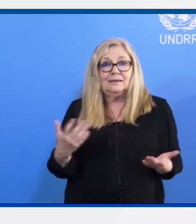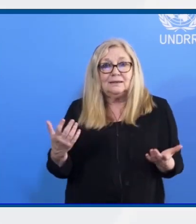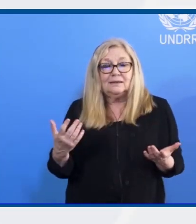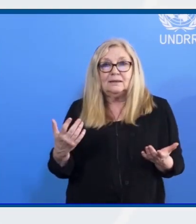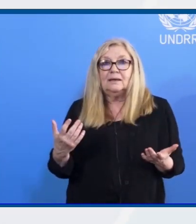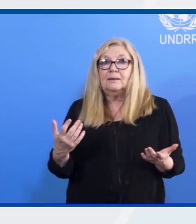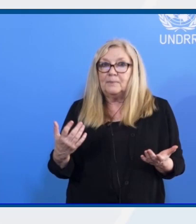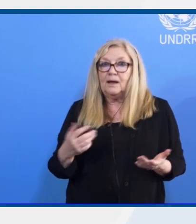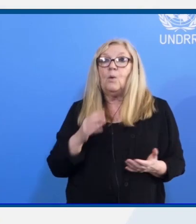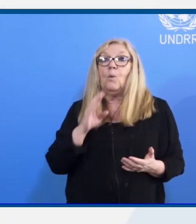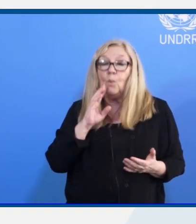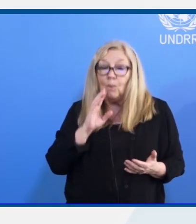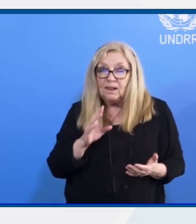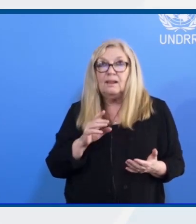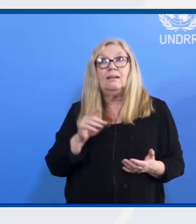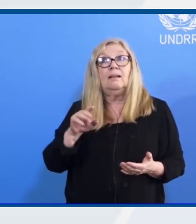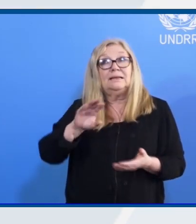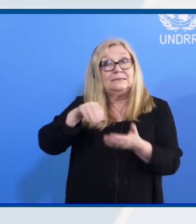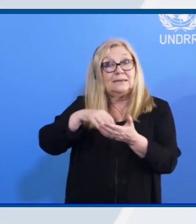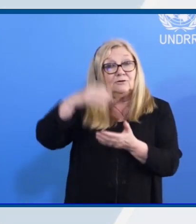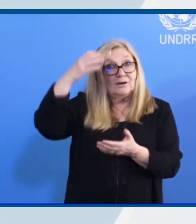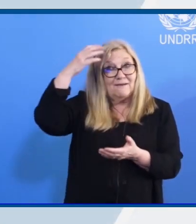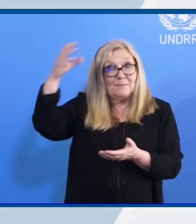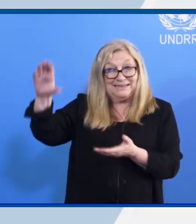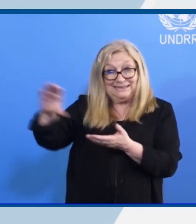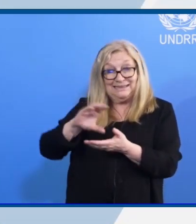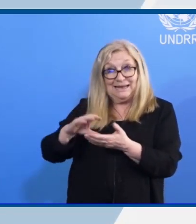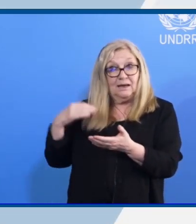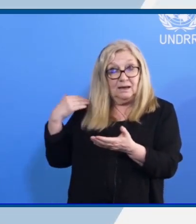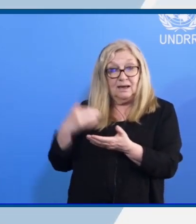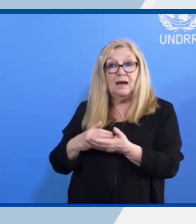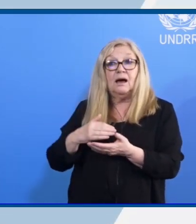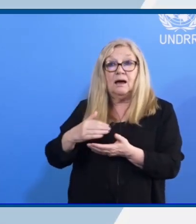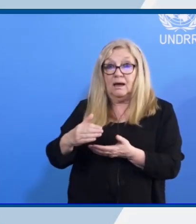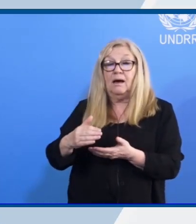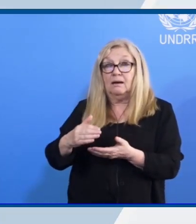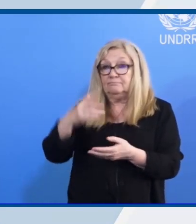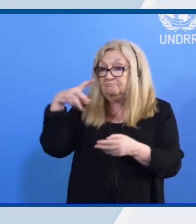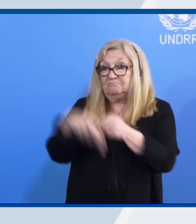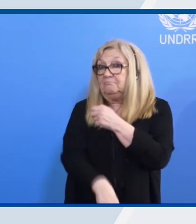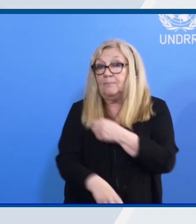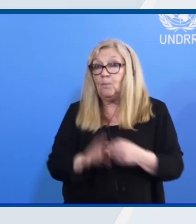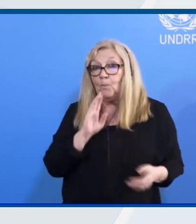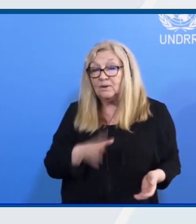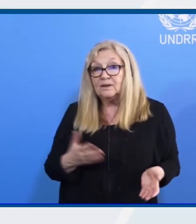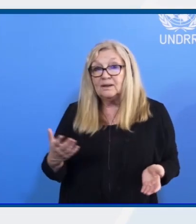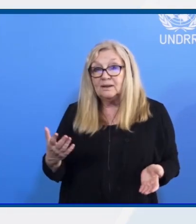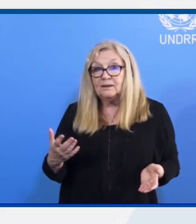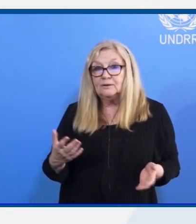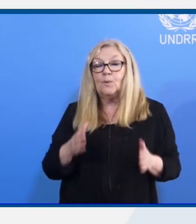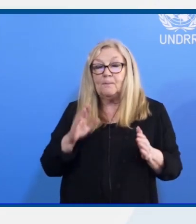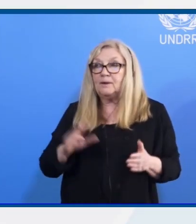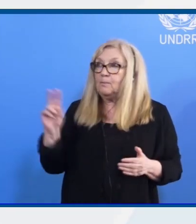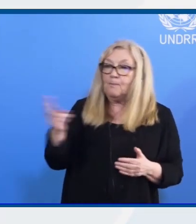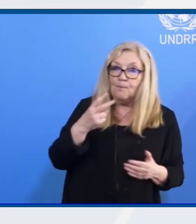will stop receiving central government funding. It will need to think of how to become self-sufficient. So it really needs to unlock public finance